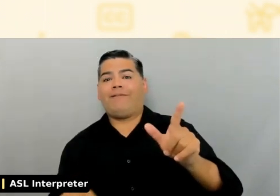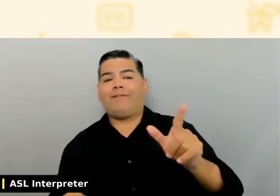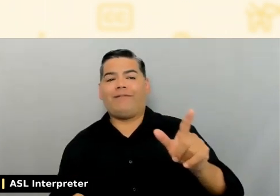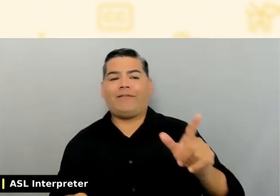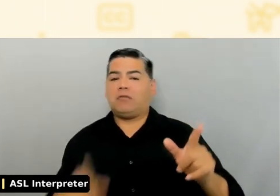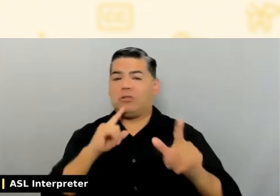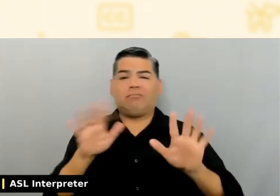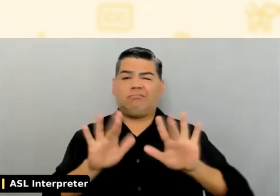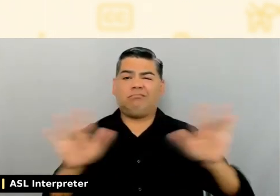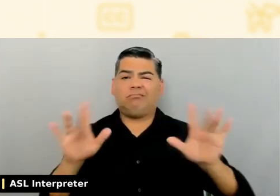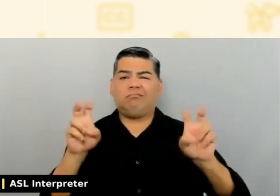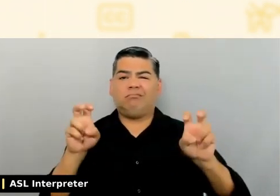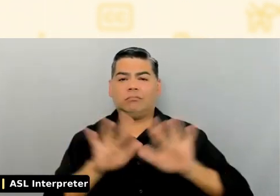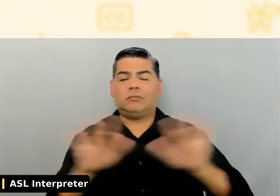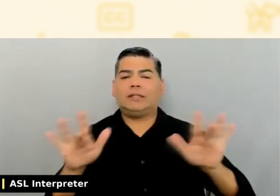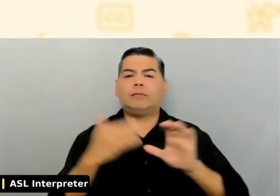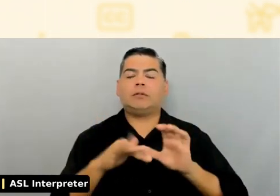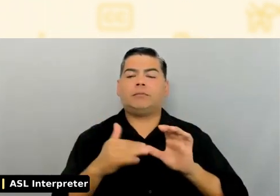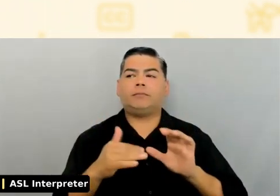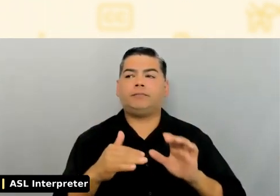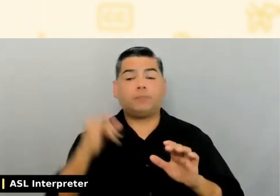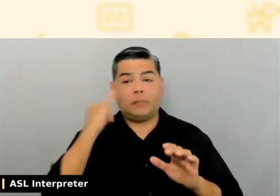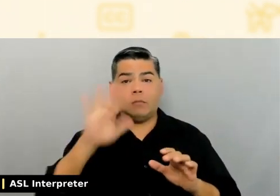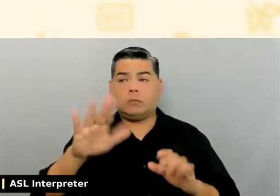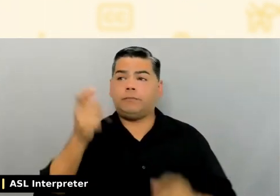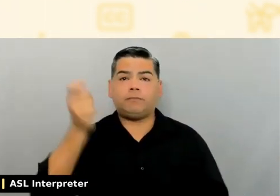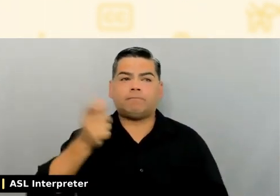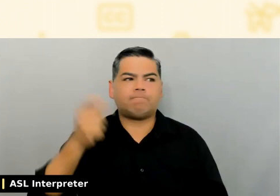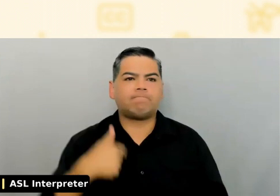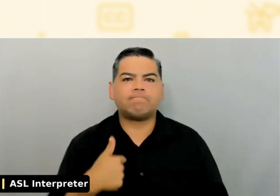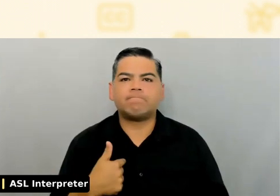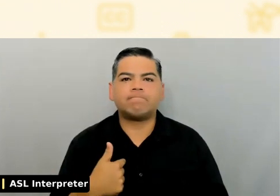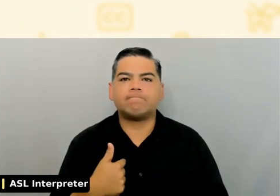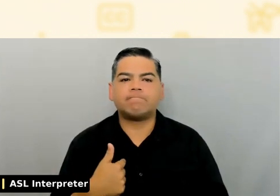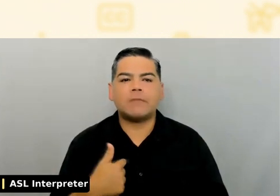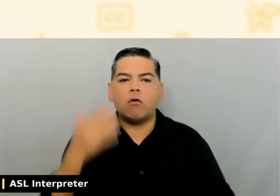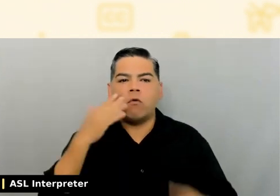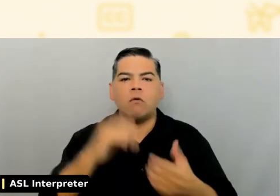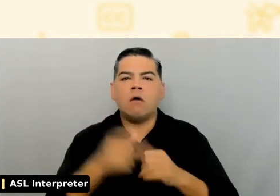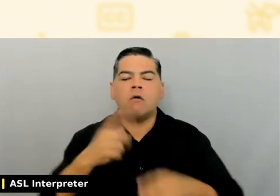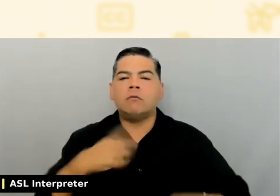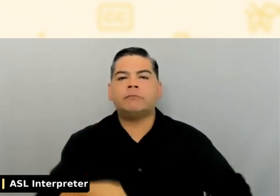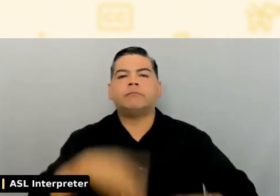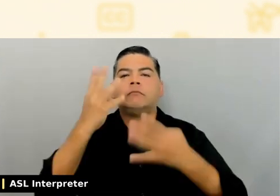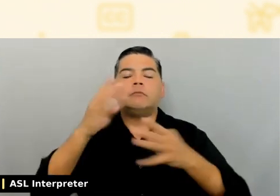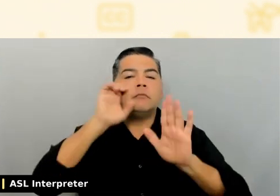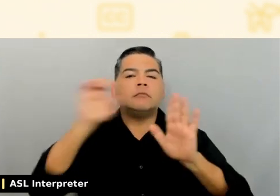email. So if your subscribers don't know how to load these images,